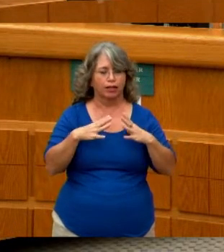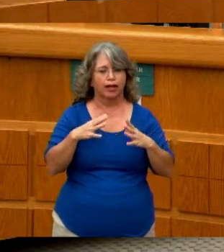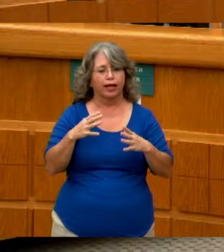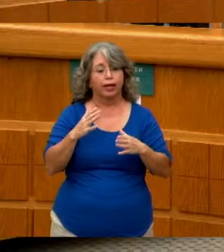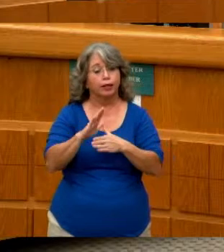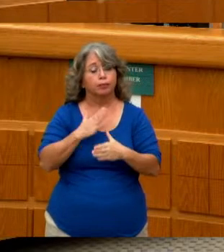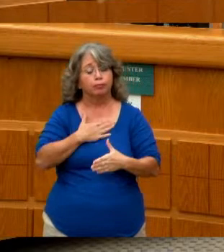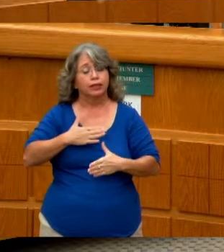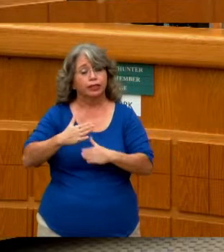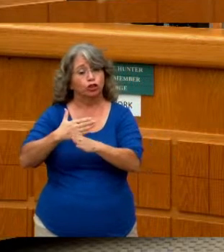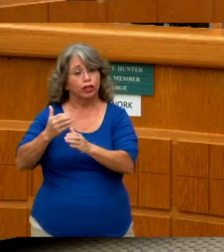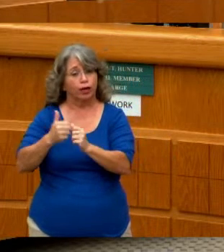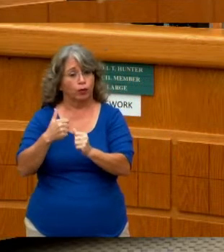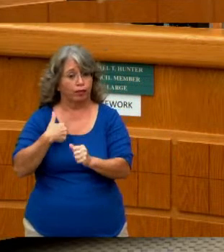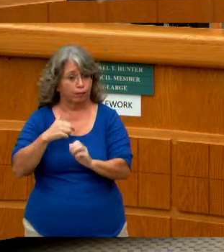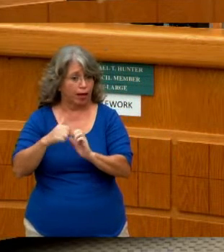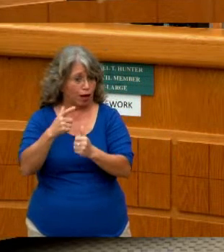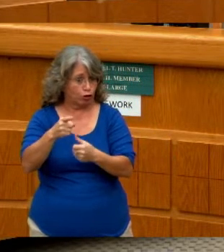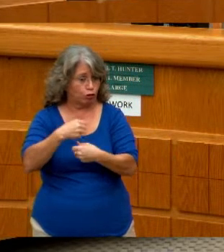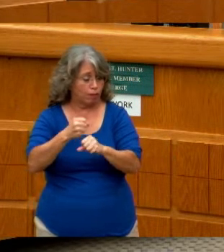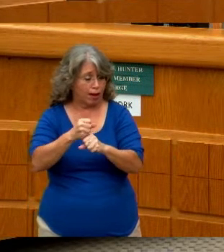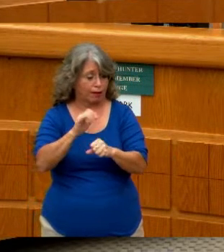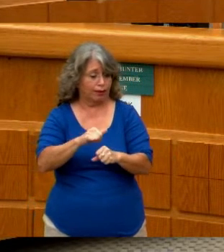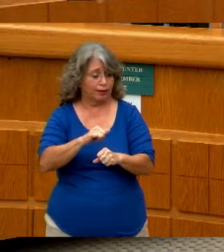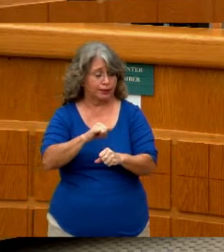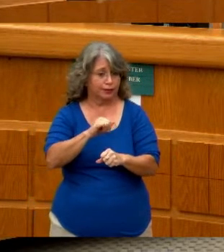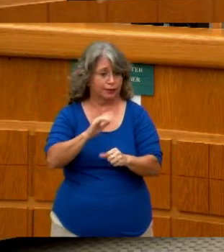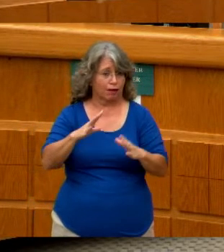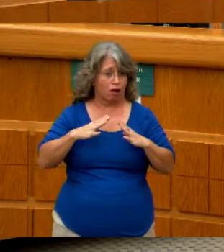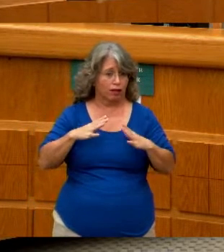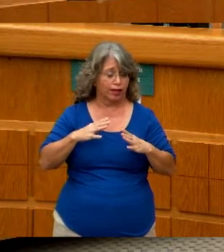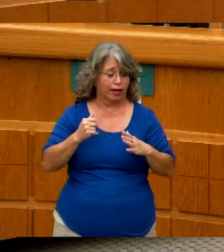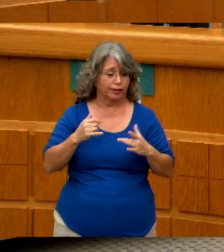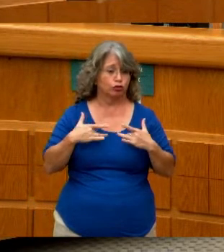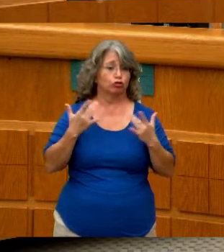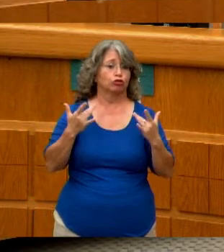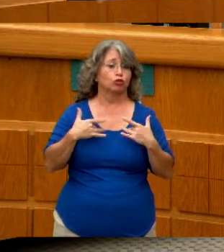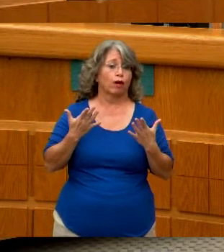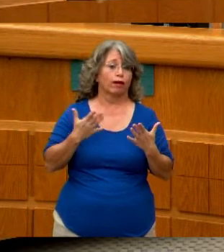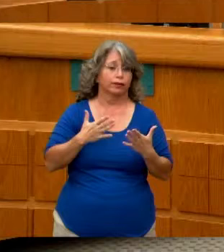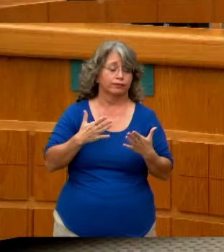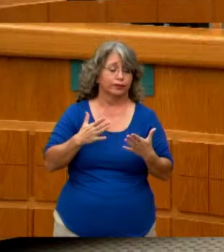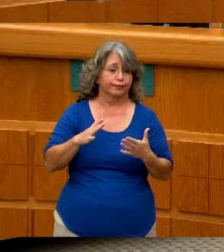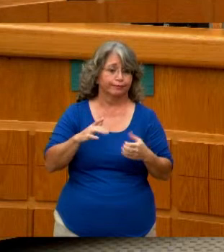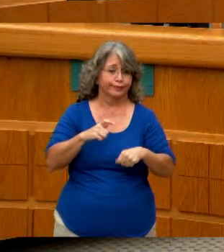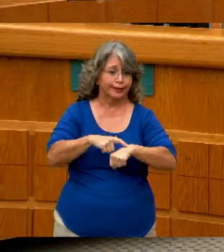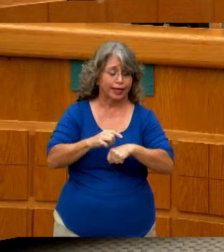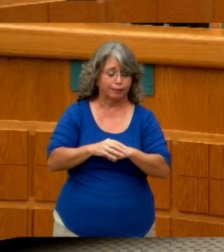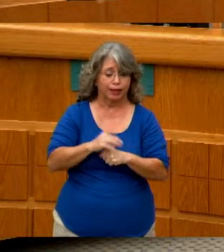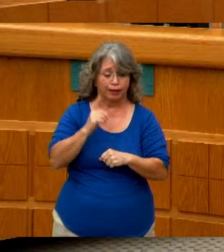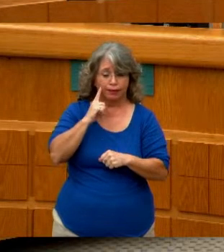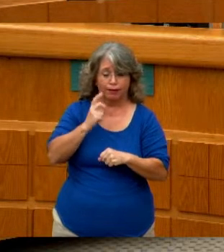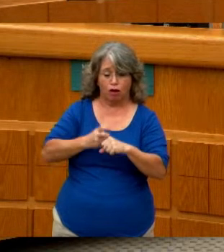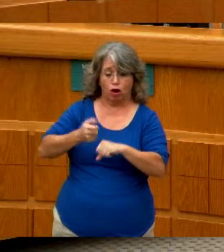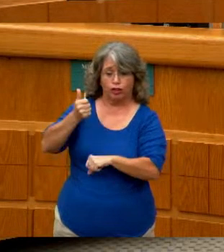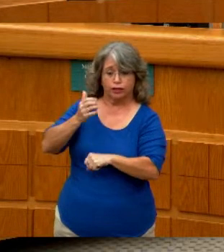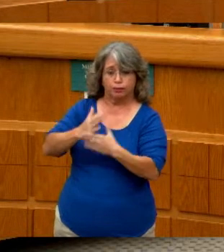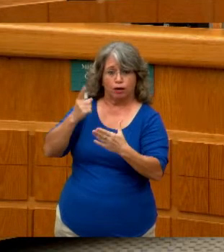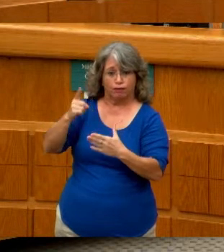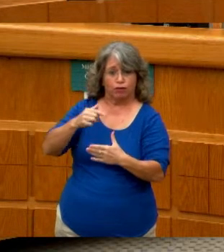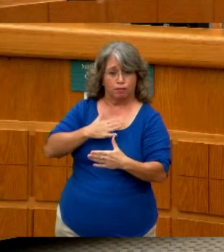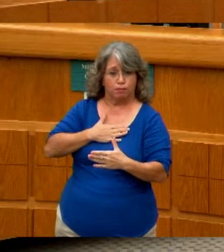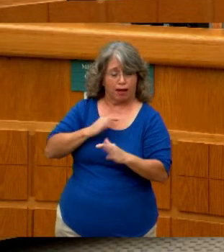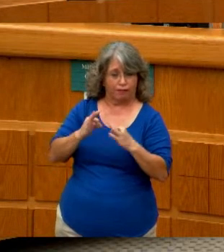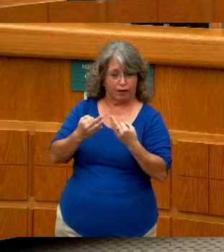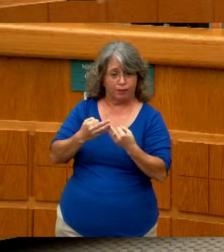creatively made this holiday a joyous one, given these very, very difficult times. I think that the hardest